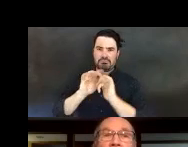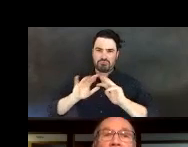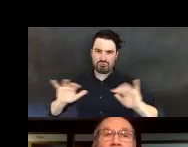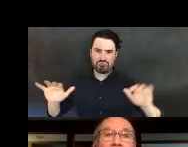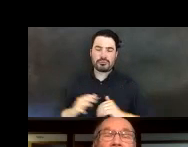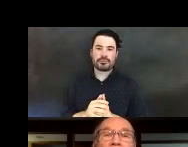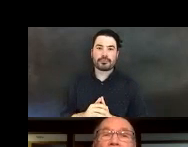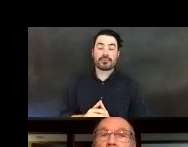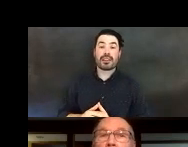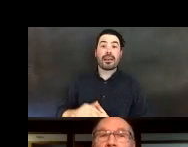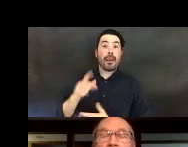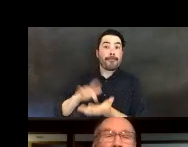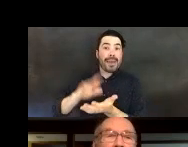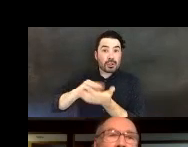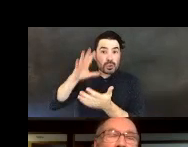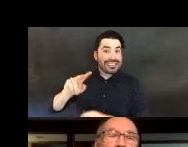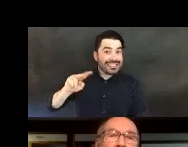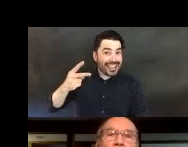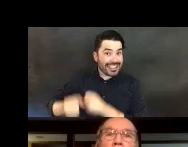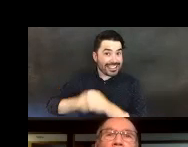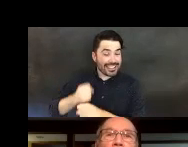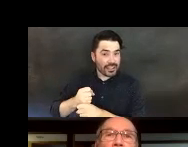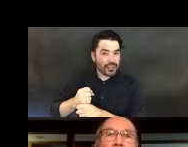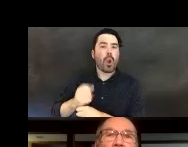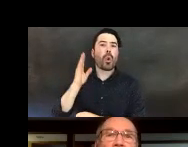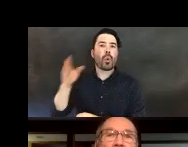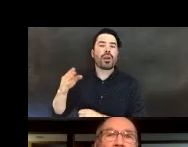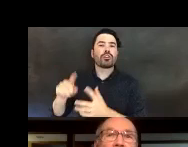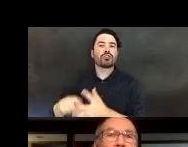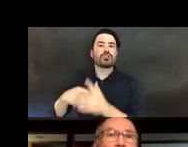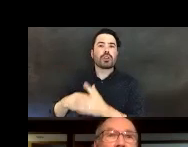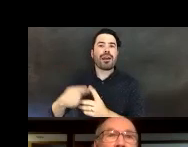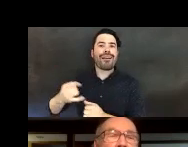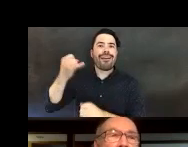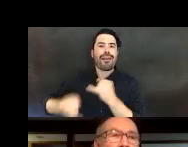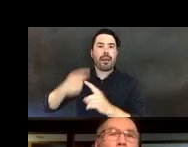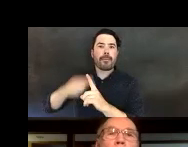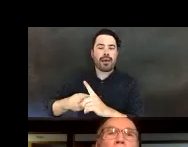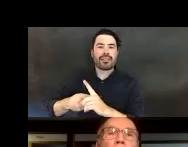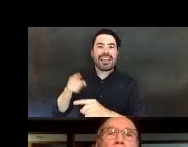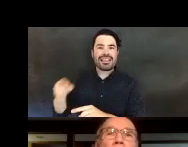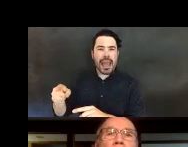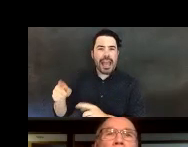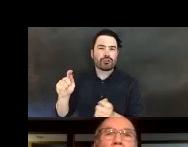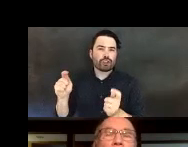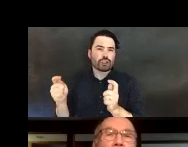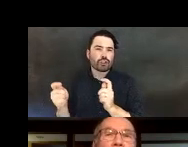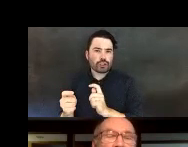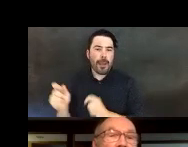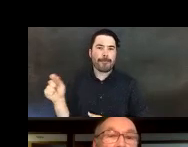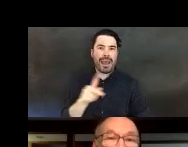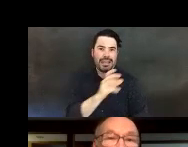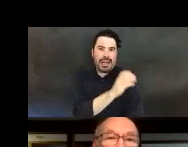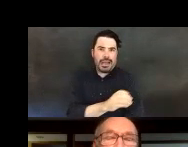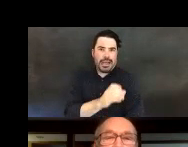will start the end of this month. They spend a few weeks transitioning into the clinical arena through what we call a transition